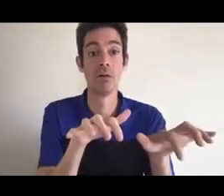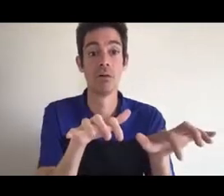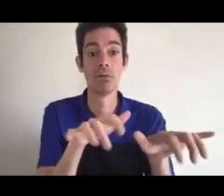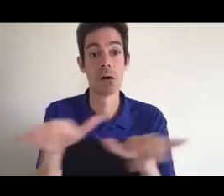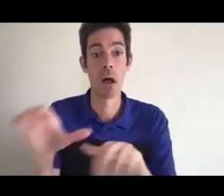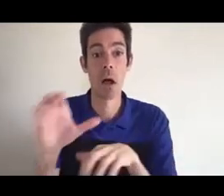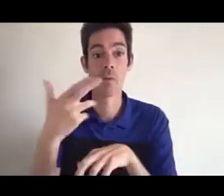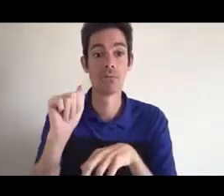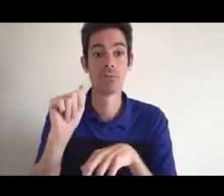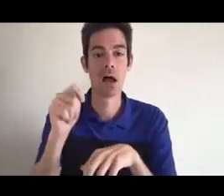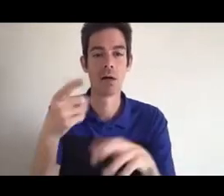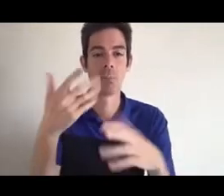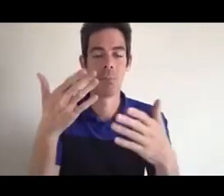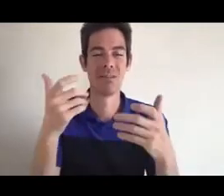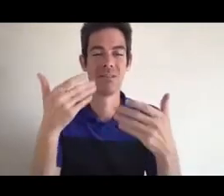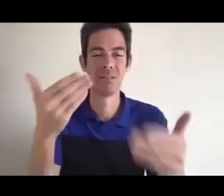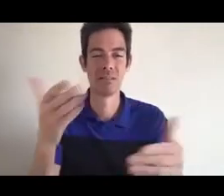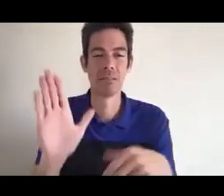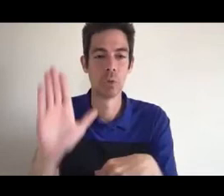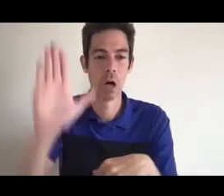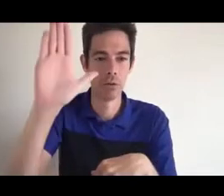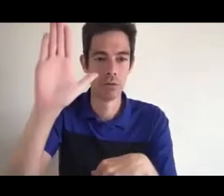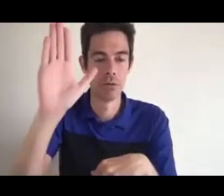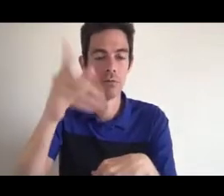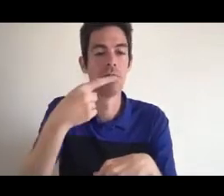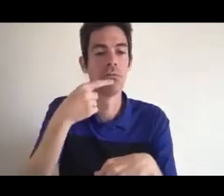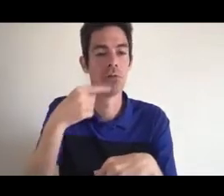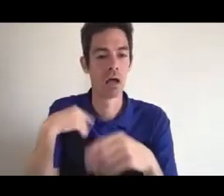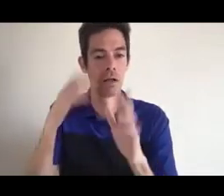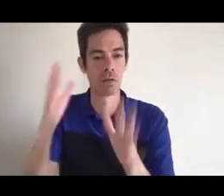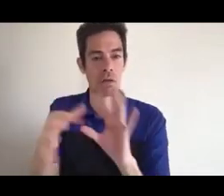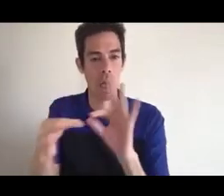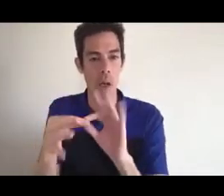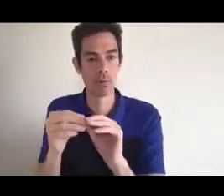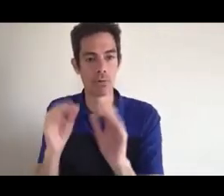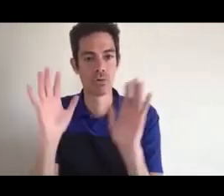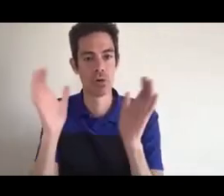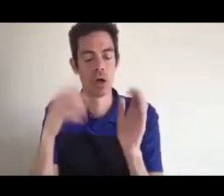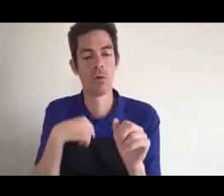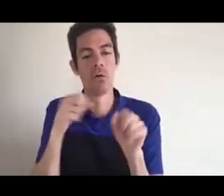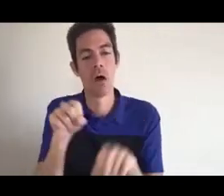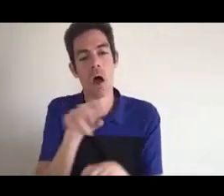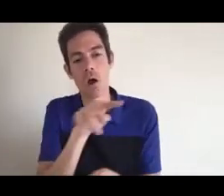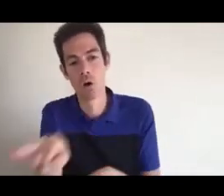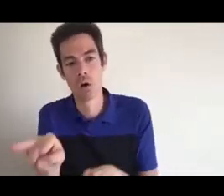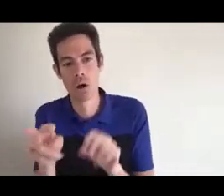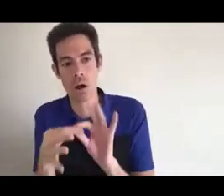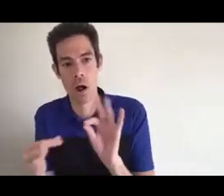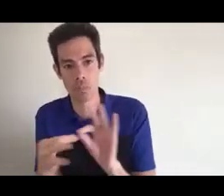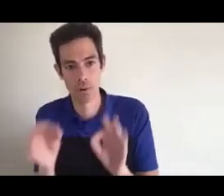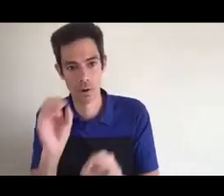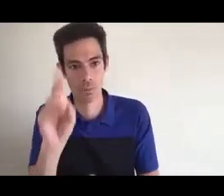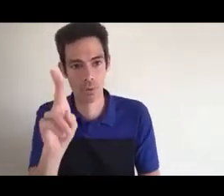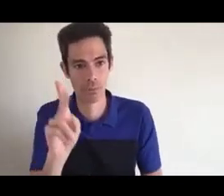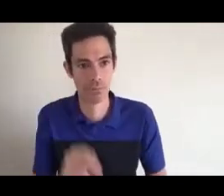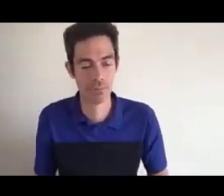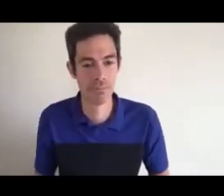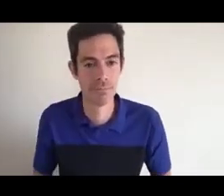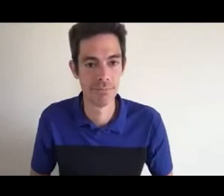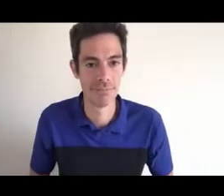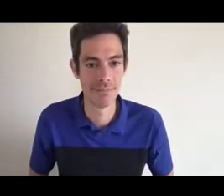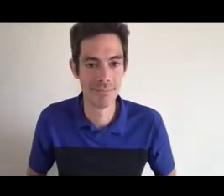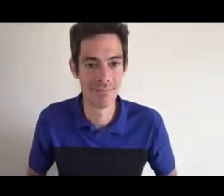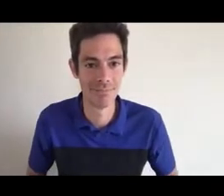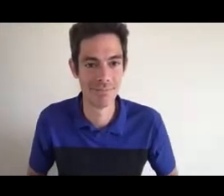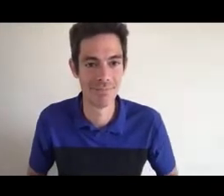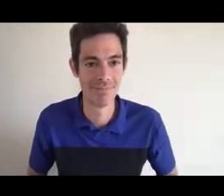So if you type in the chat, maybe go ahead and use your raise hand feature and indicate to me that you have typed